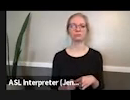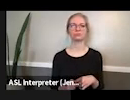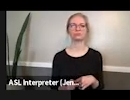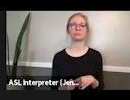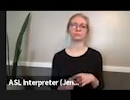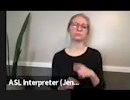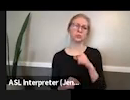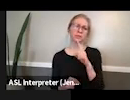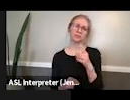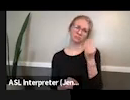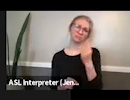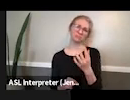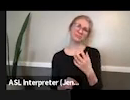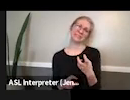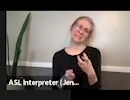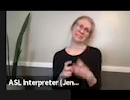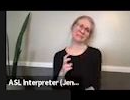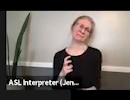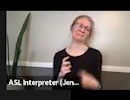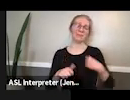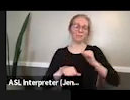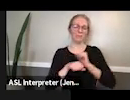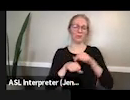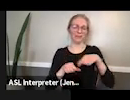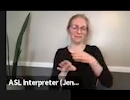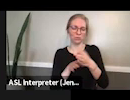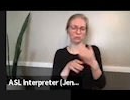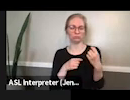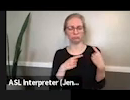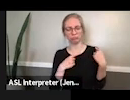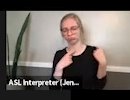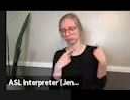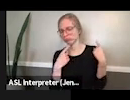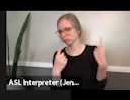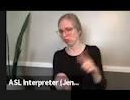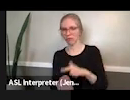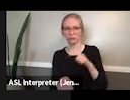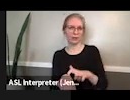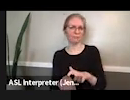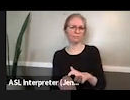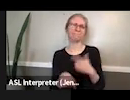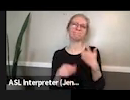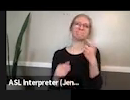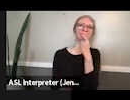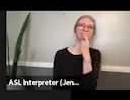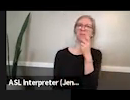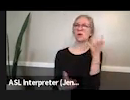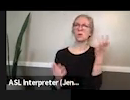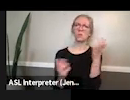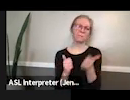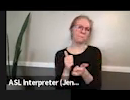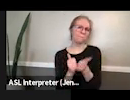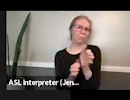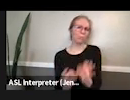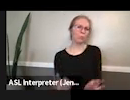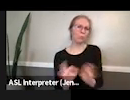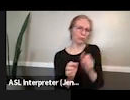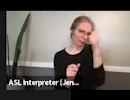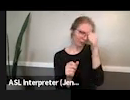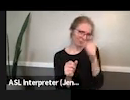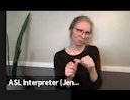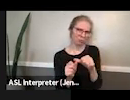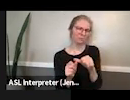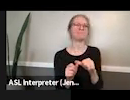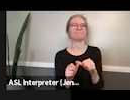for me, after having worked in this field for so long, to say, what's the most important thing to remember? And I